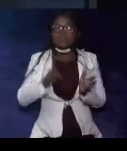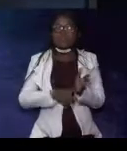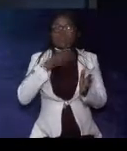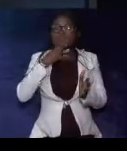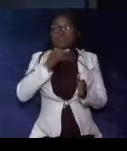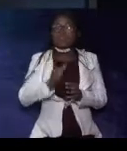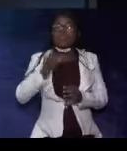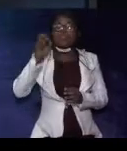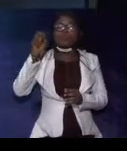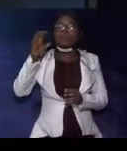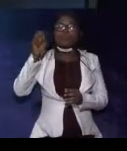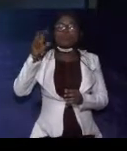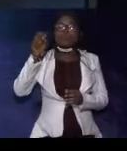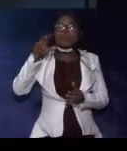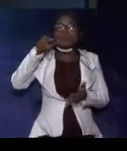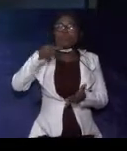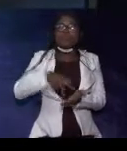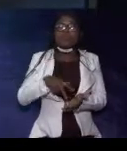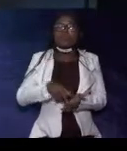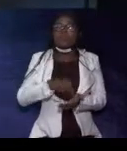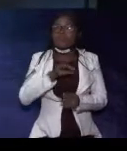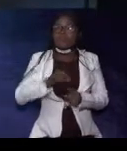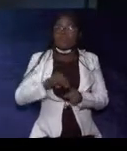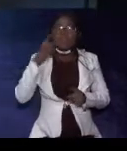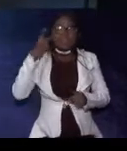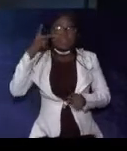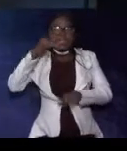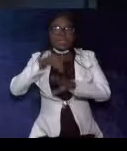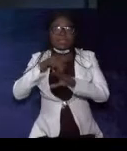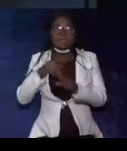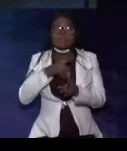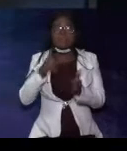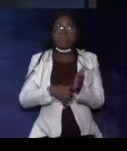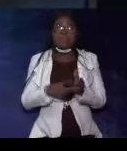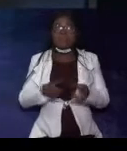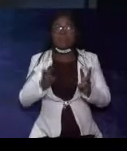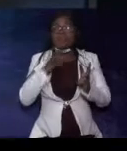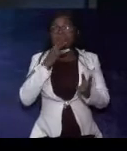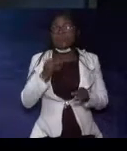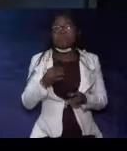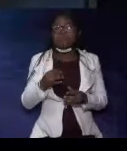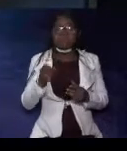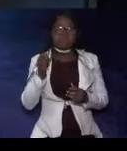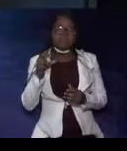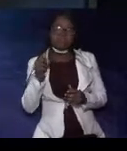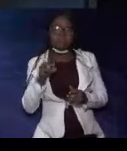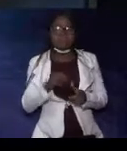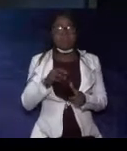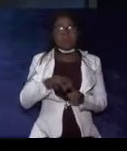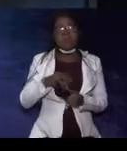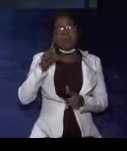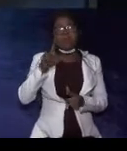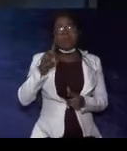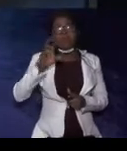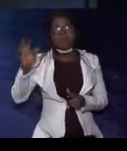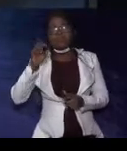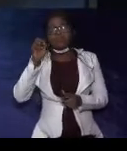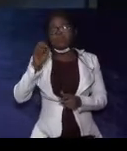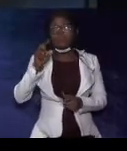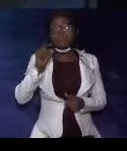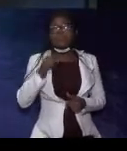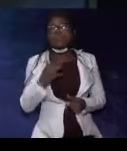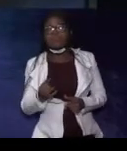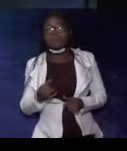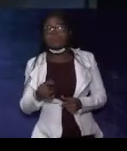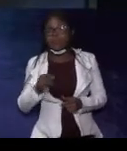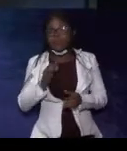name. Then we can now see that this is 12 trillion. Ordinarily, if you're looking at it like this, you might be confused. Is it 1 trillion? Or